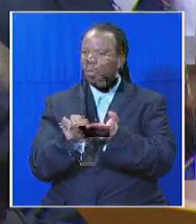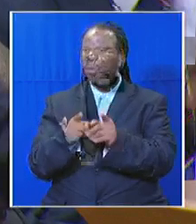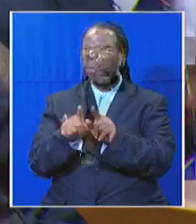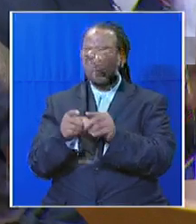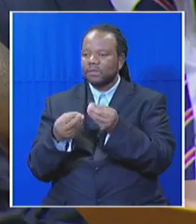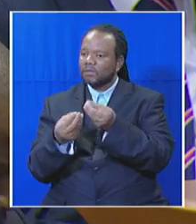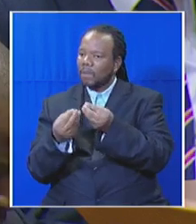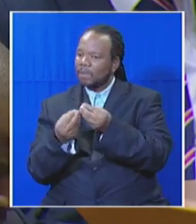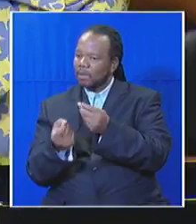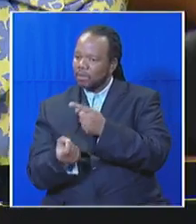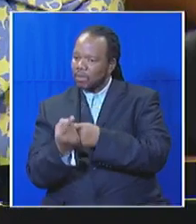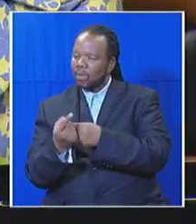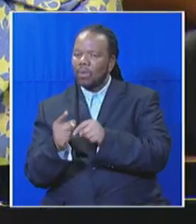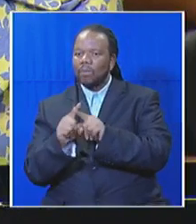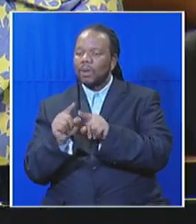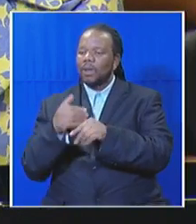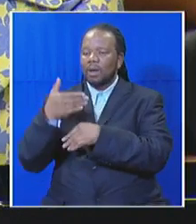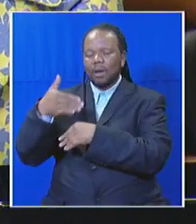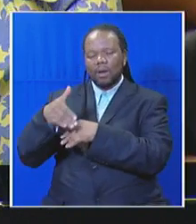sisebenzi. Goes.